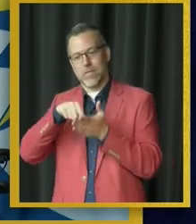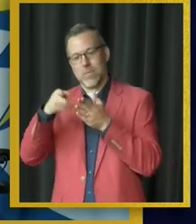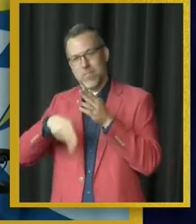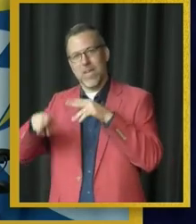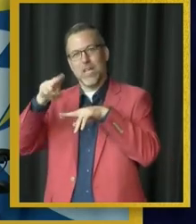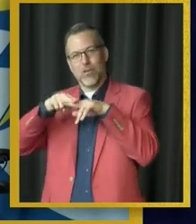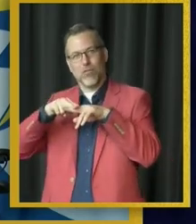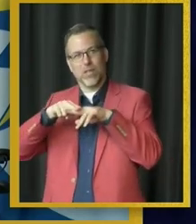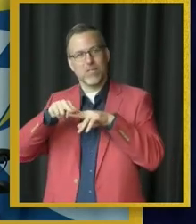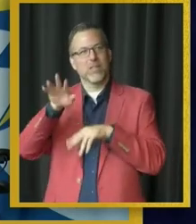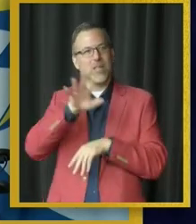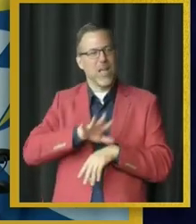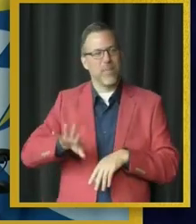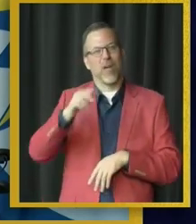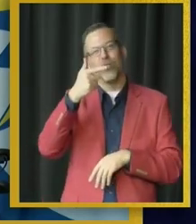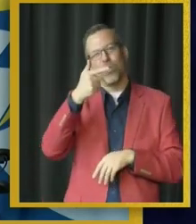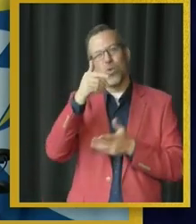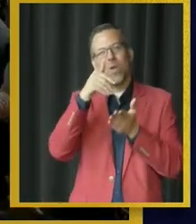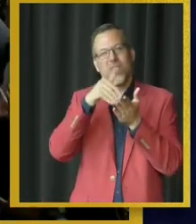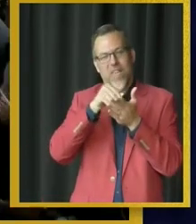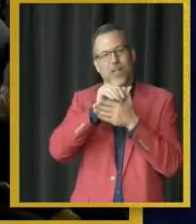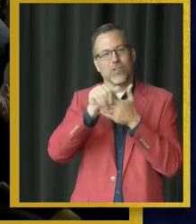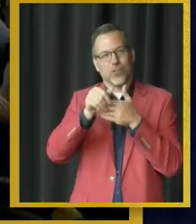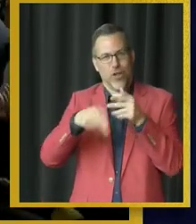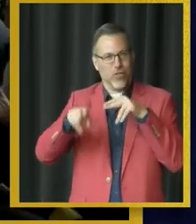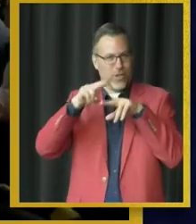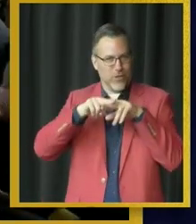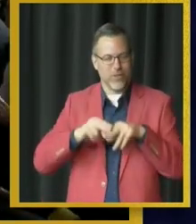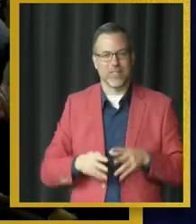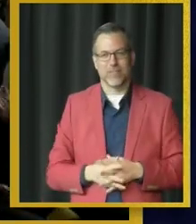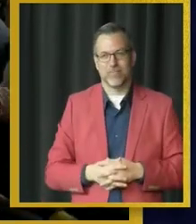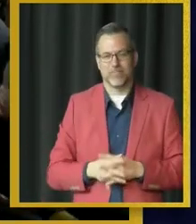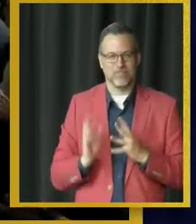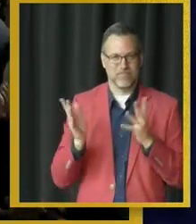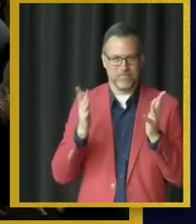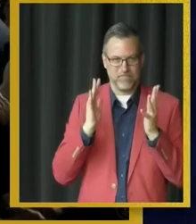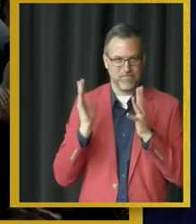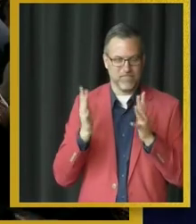or roughly $21,000 each.